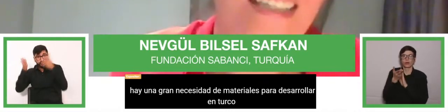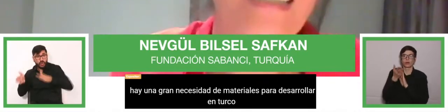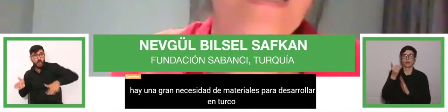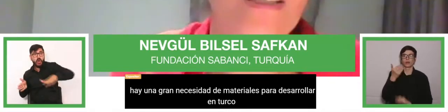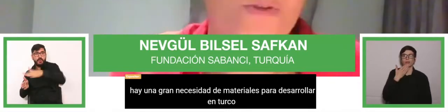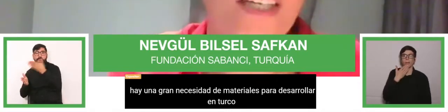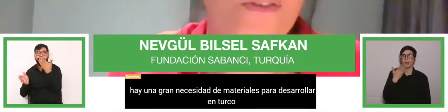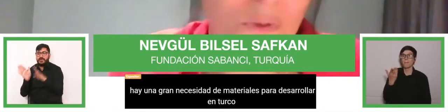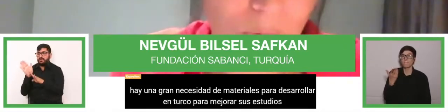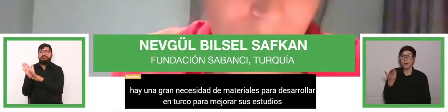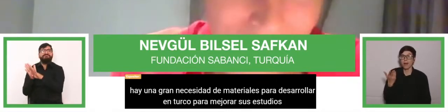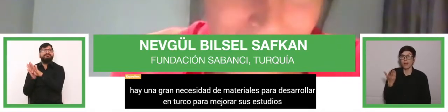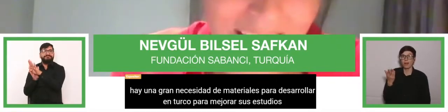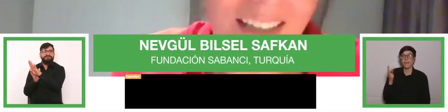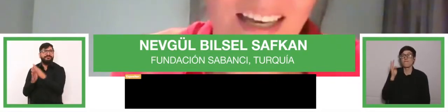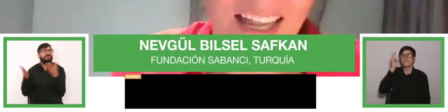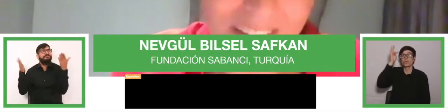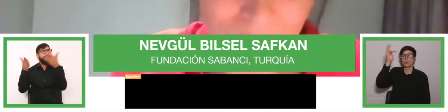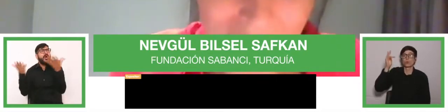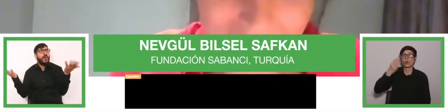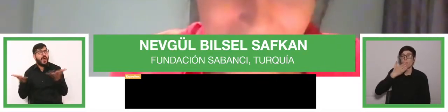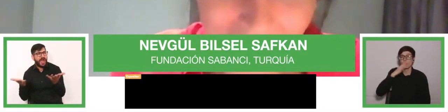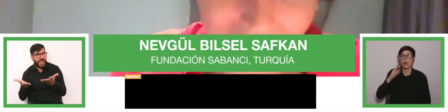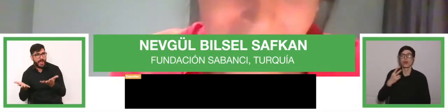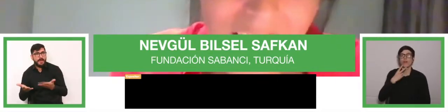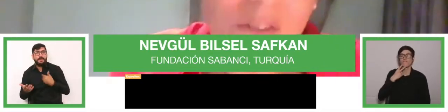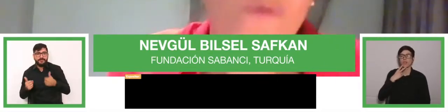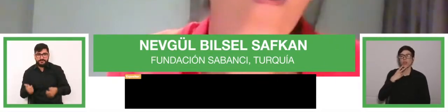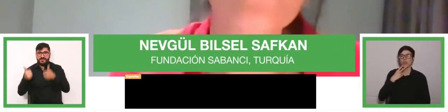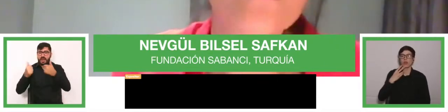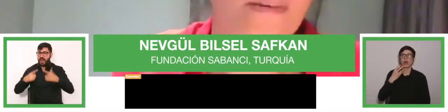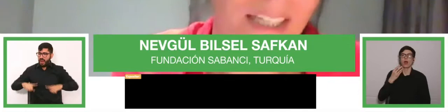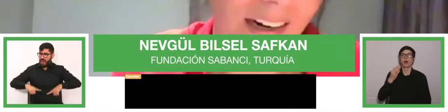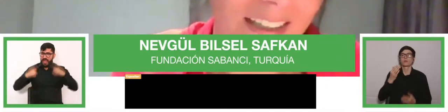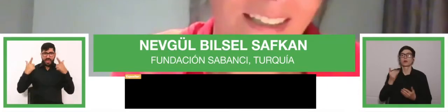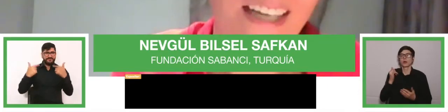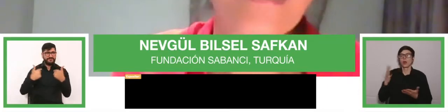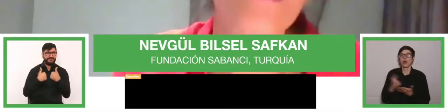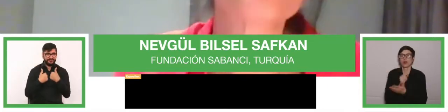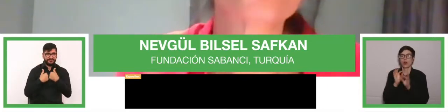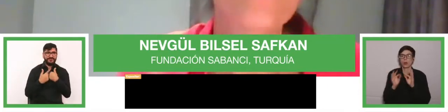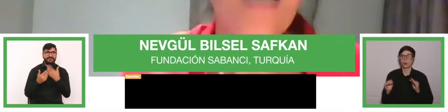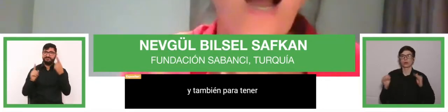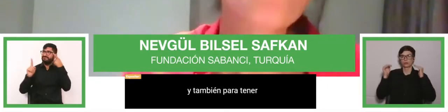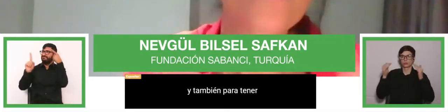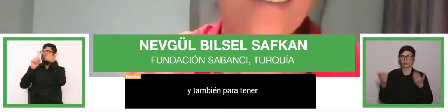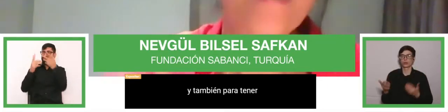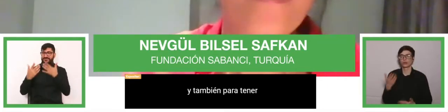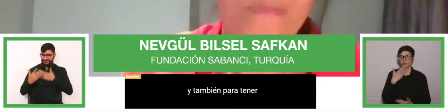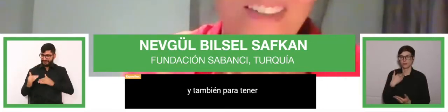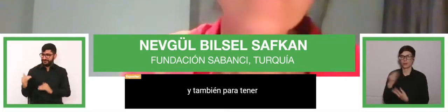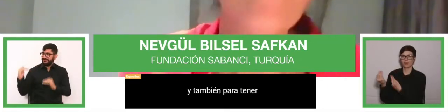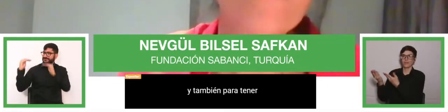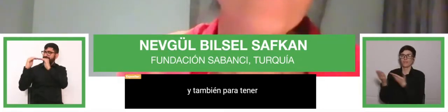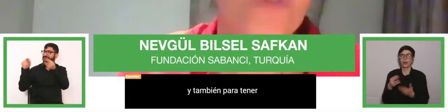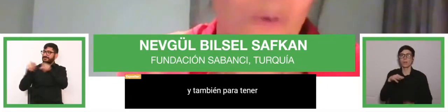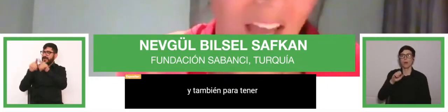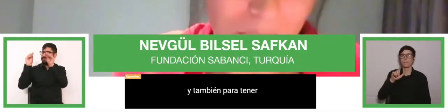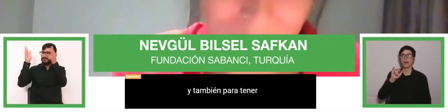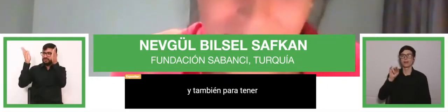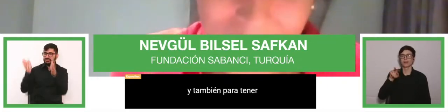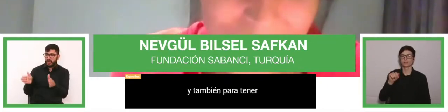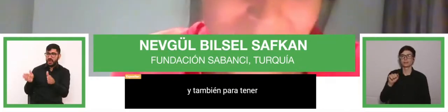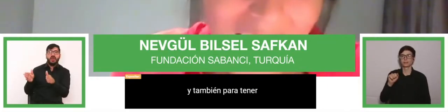invited the Gallaudet University and Melissa to our seminar. That's how it started